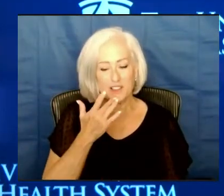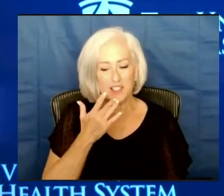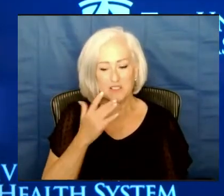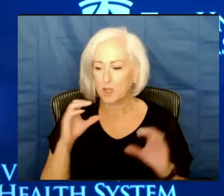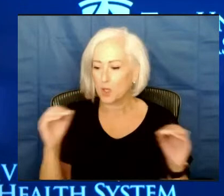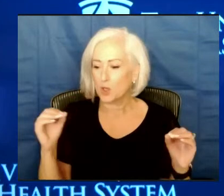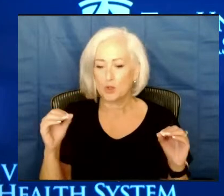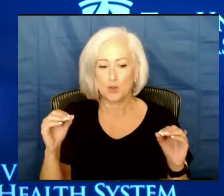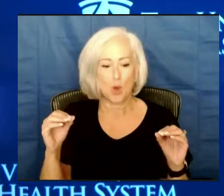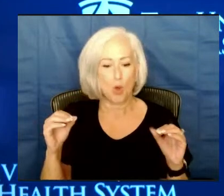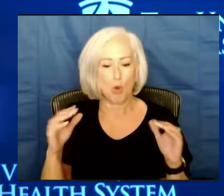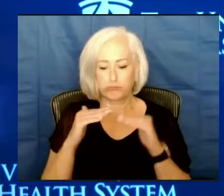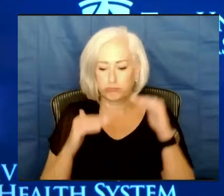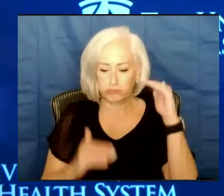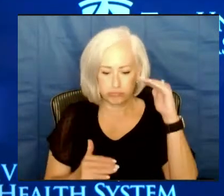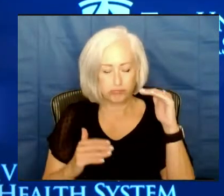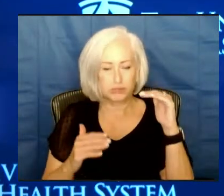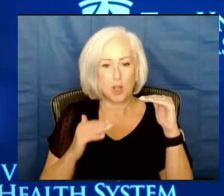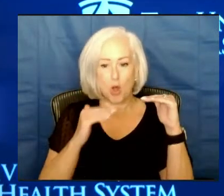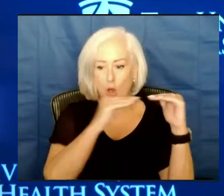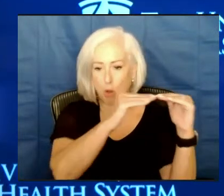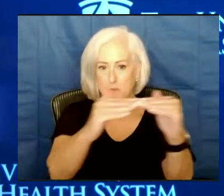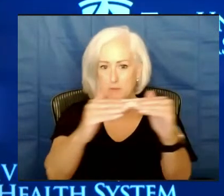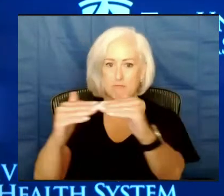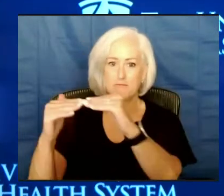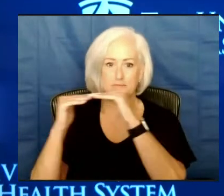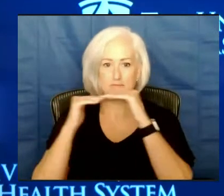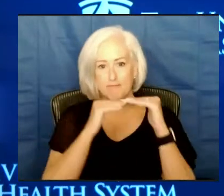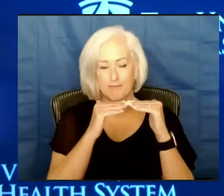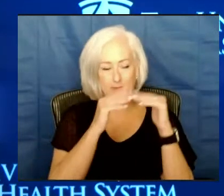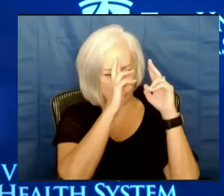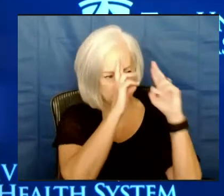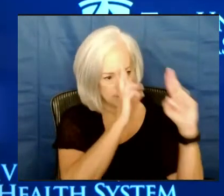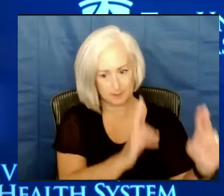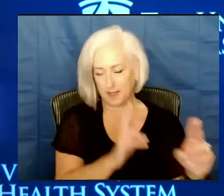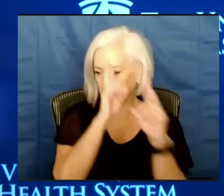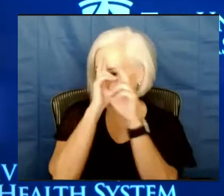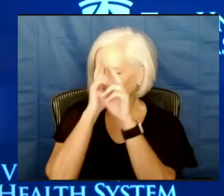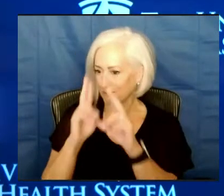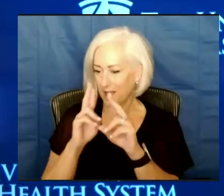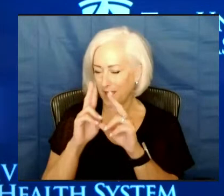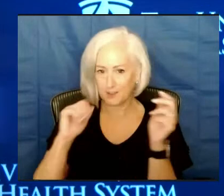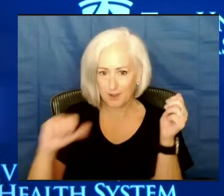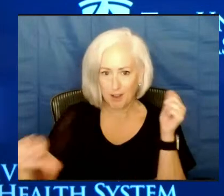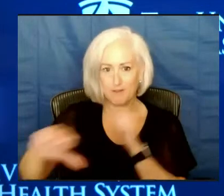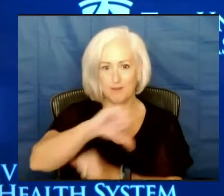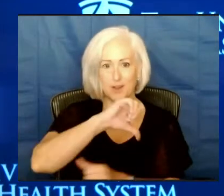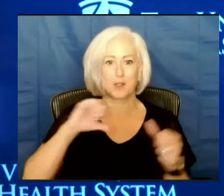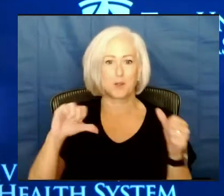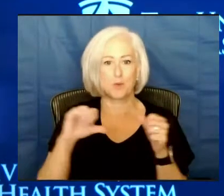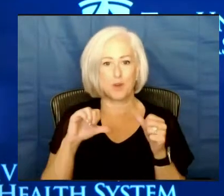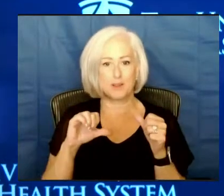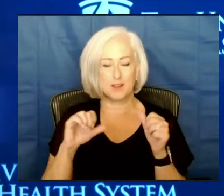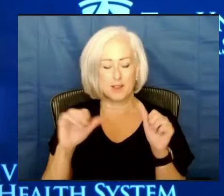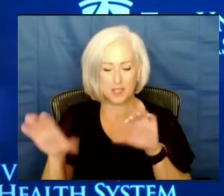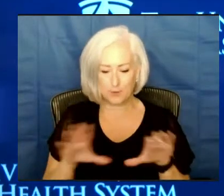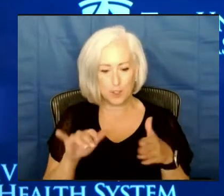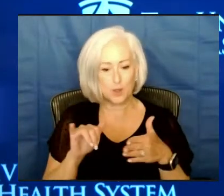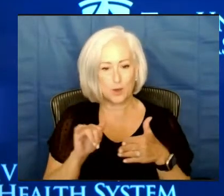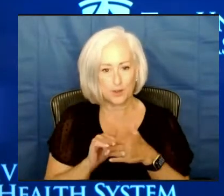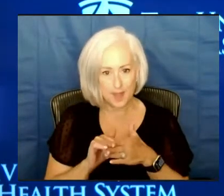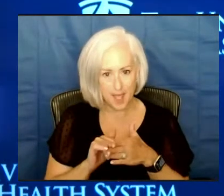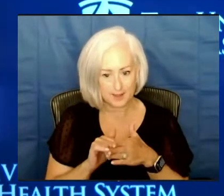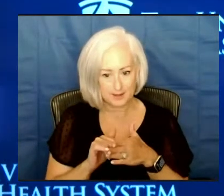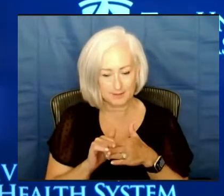positive regard. If we treat each other with grace, with unmerited positive regard,